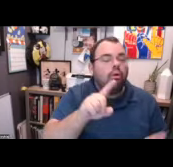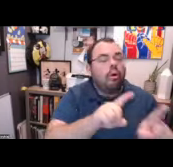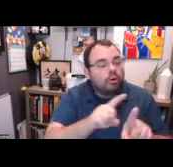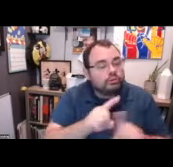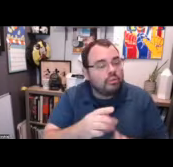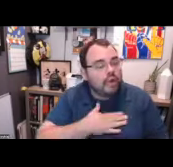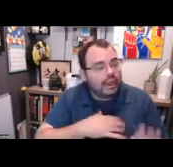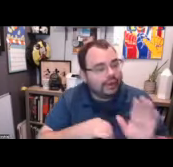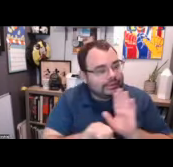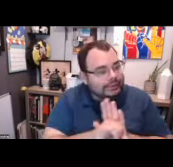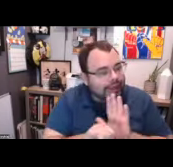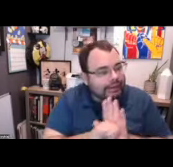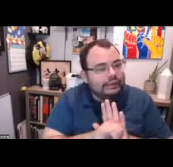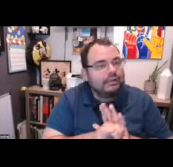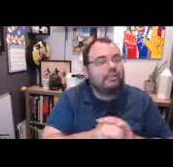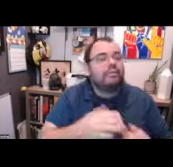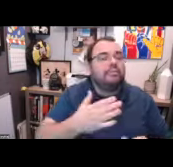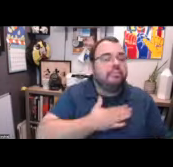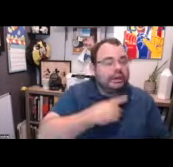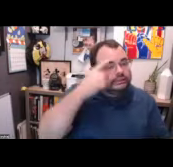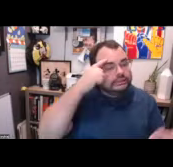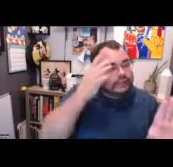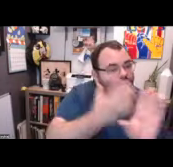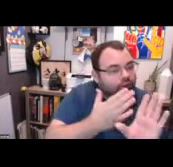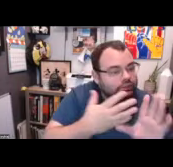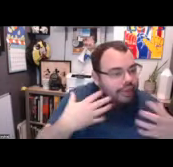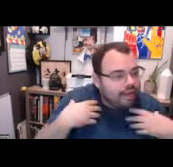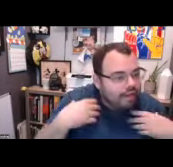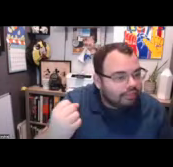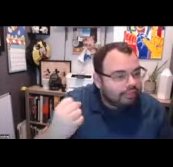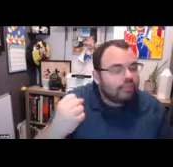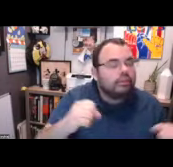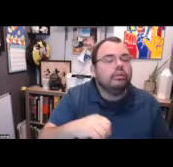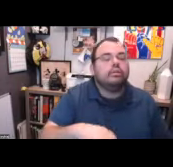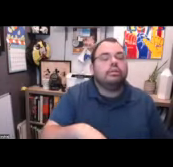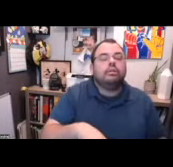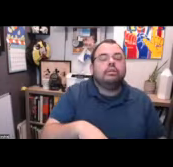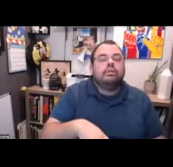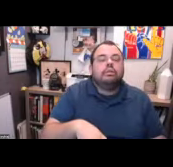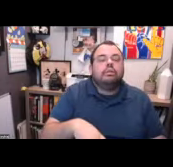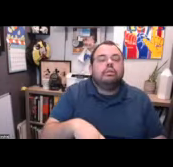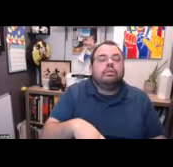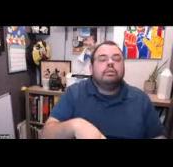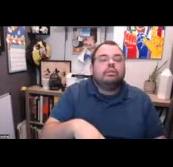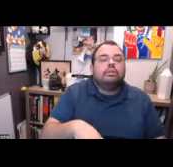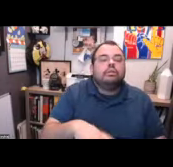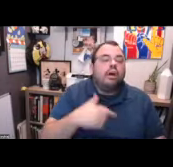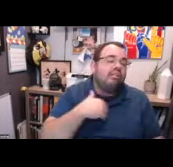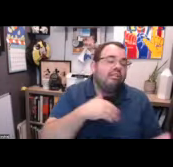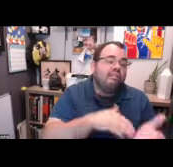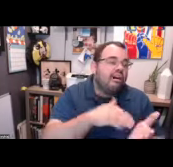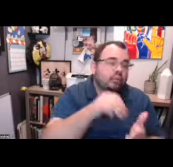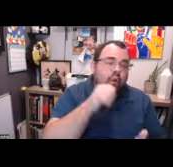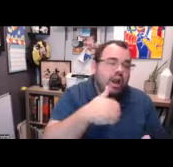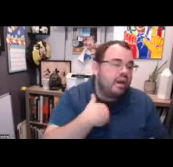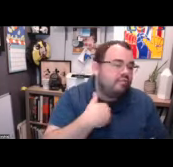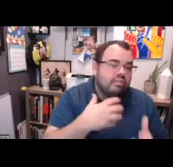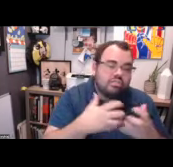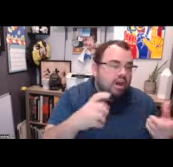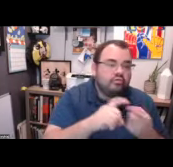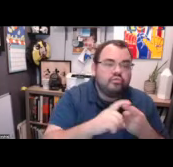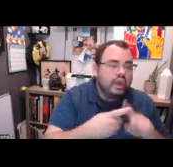just hearing. No, but also my identity, the psychological help that came with it.